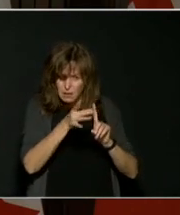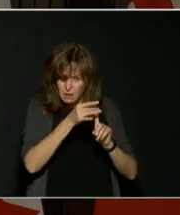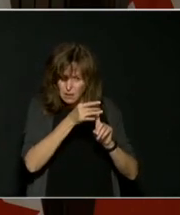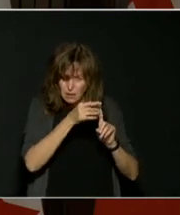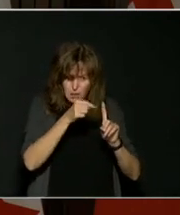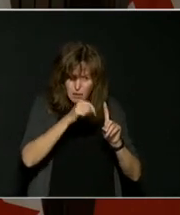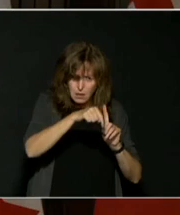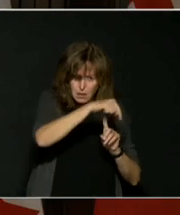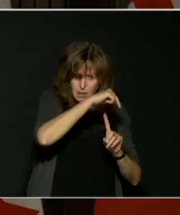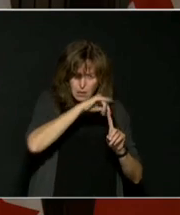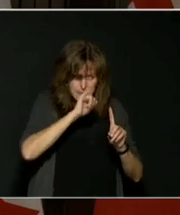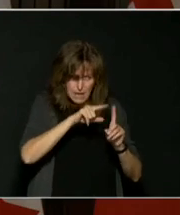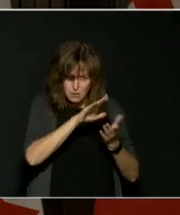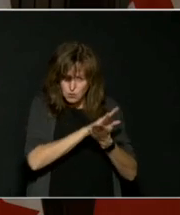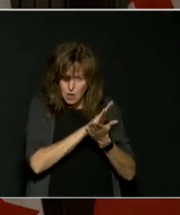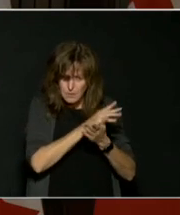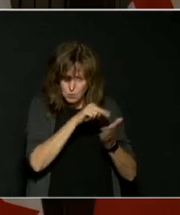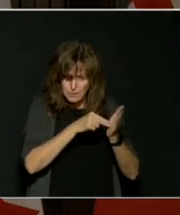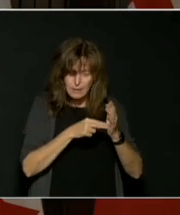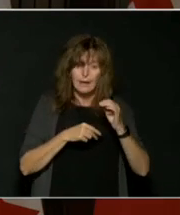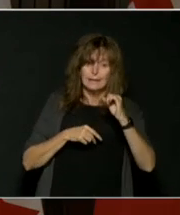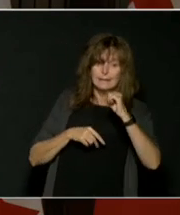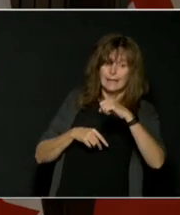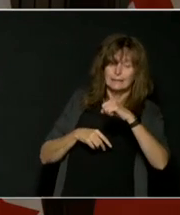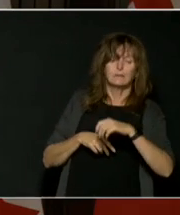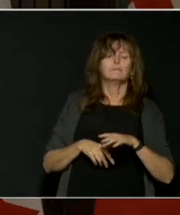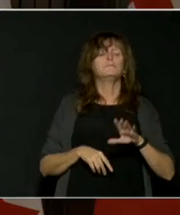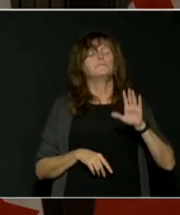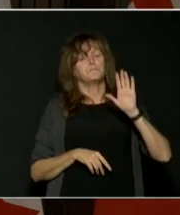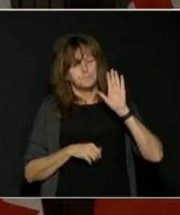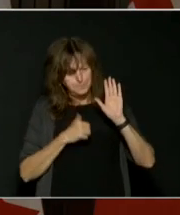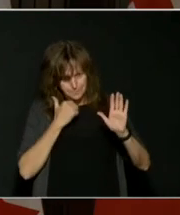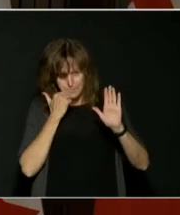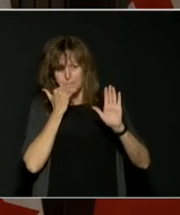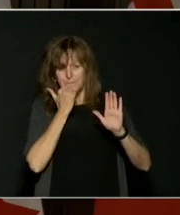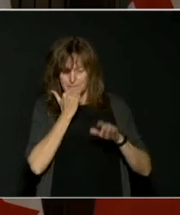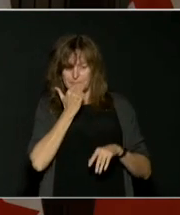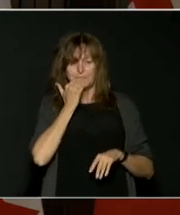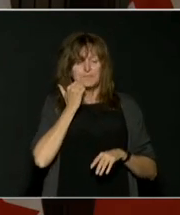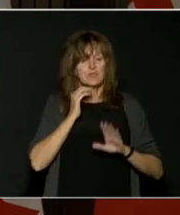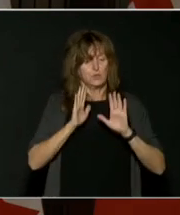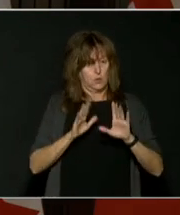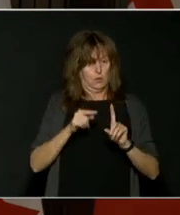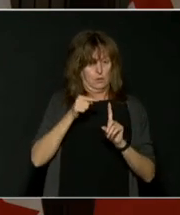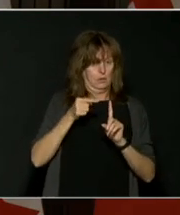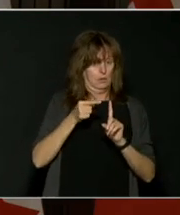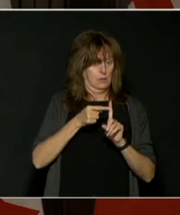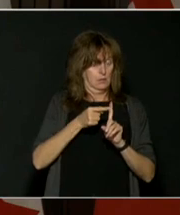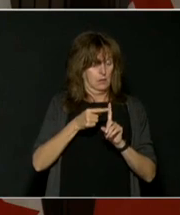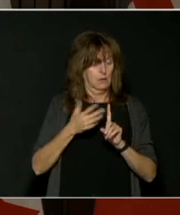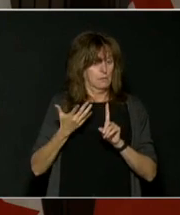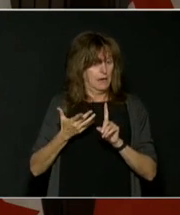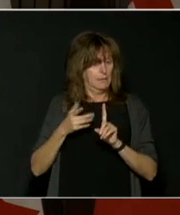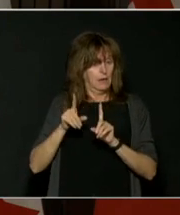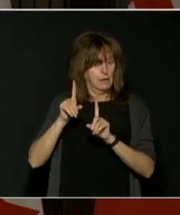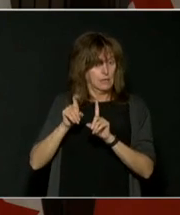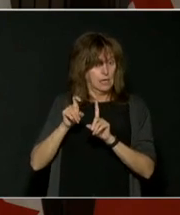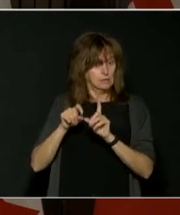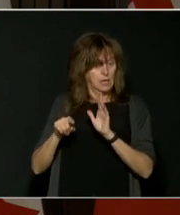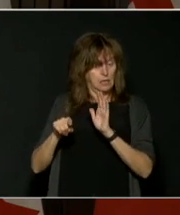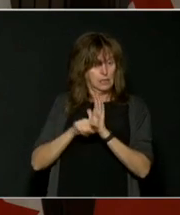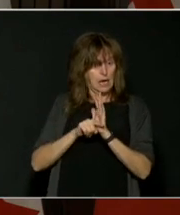The test at first may be negative, but they were exposed, their contact. They may still be